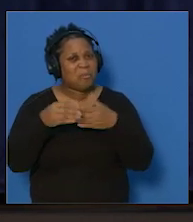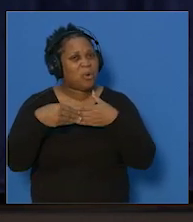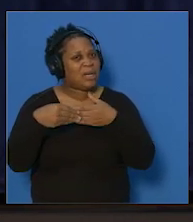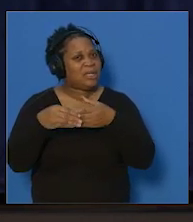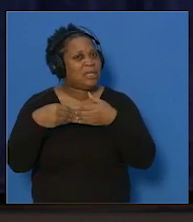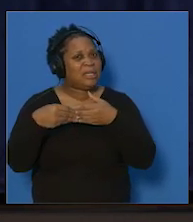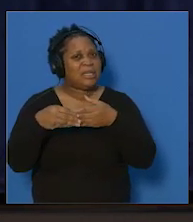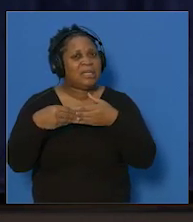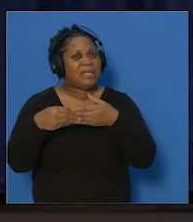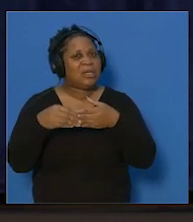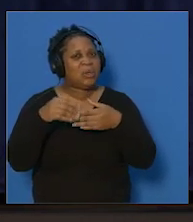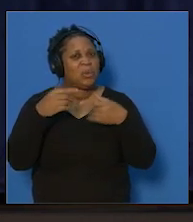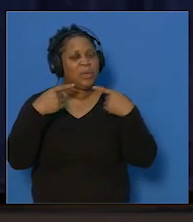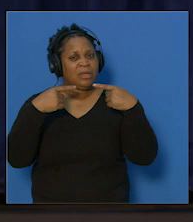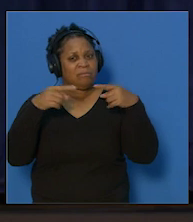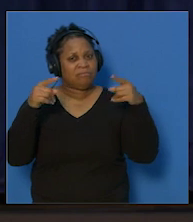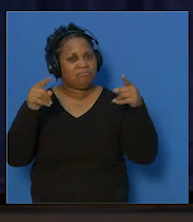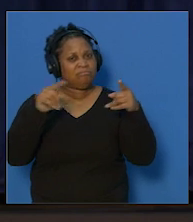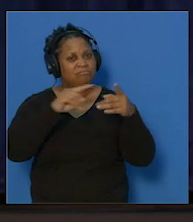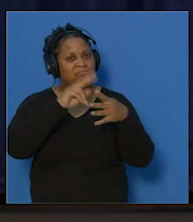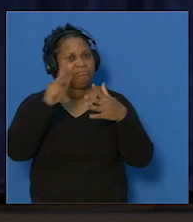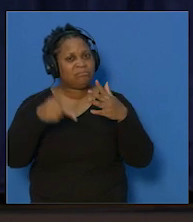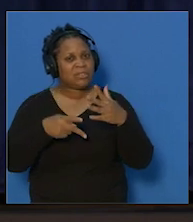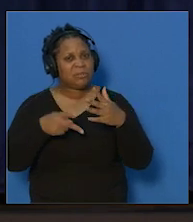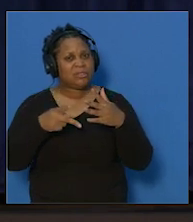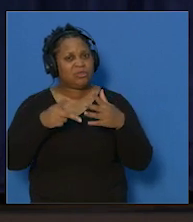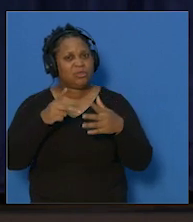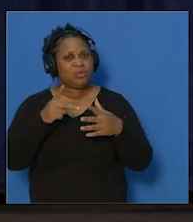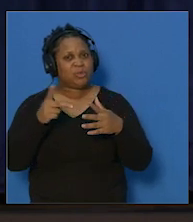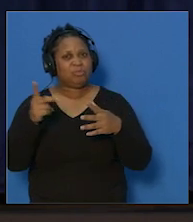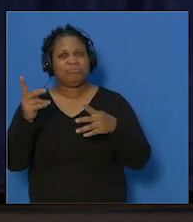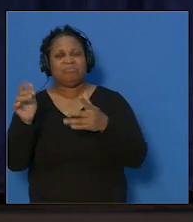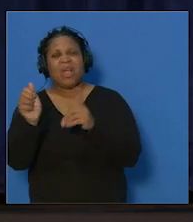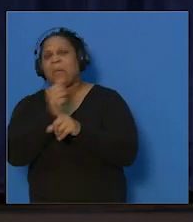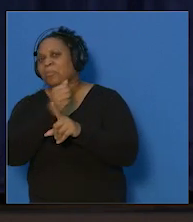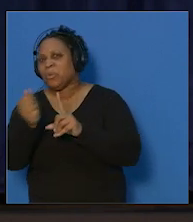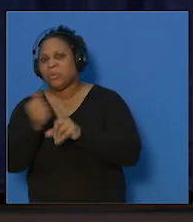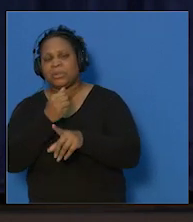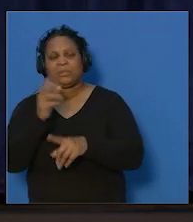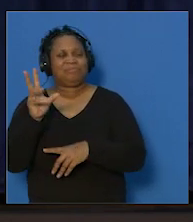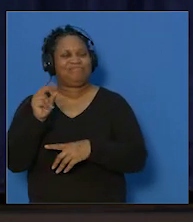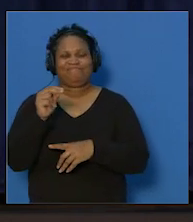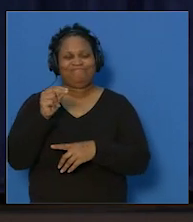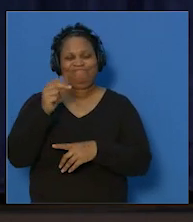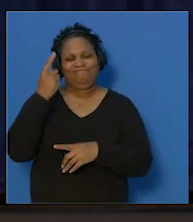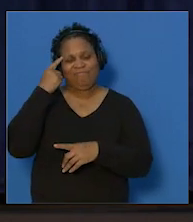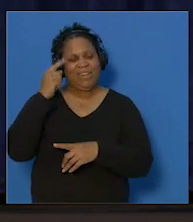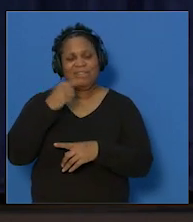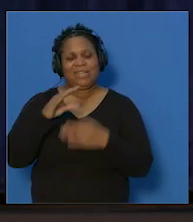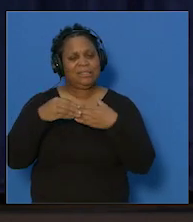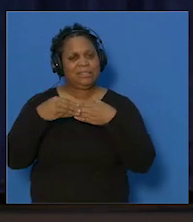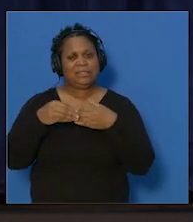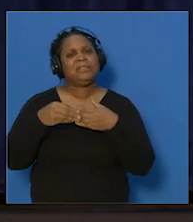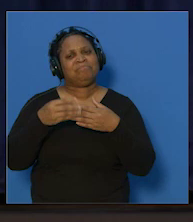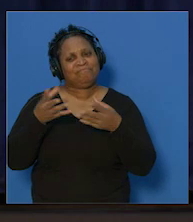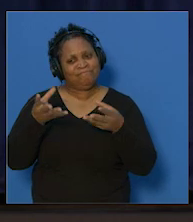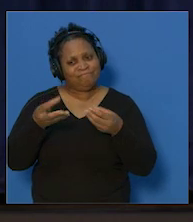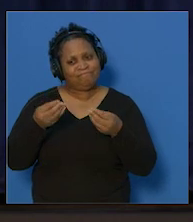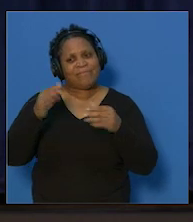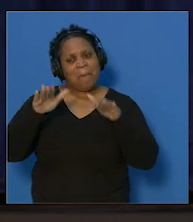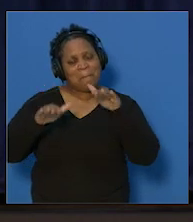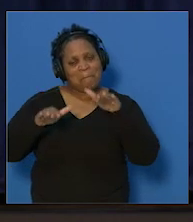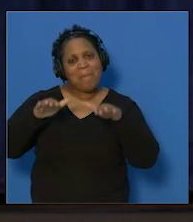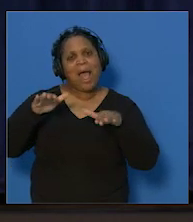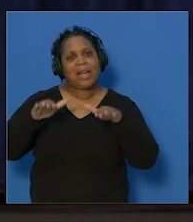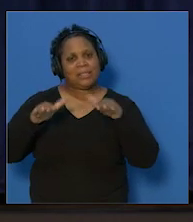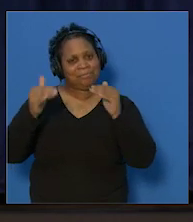for the public to misuse? I don't feel that we're giving too much leeway. It's a delicate balance.